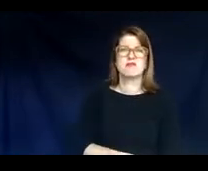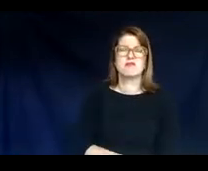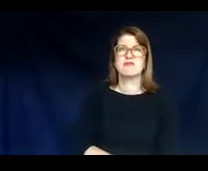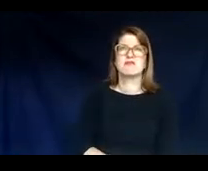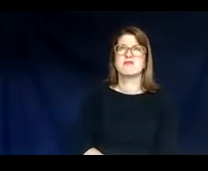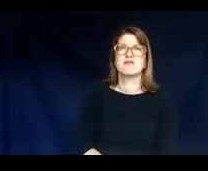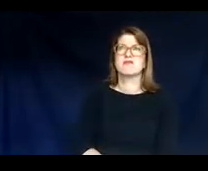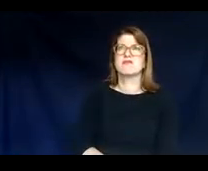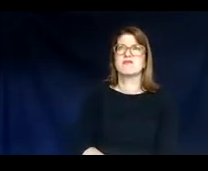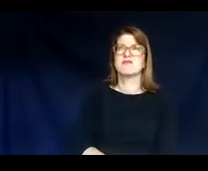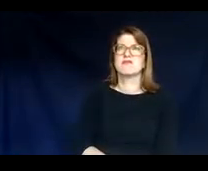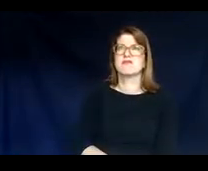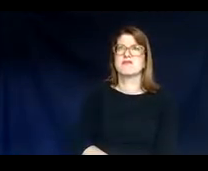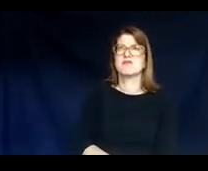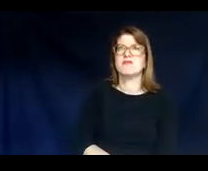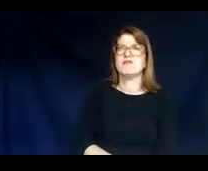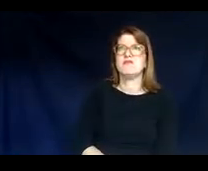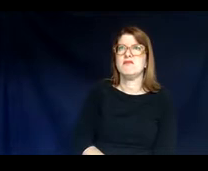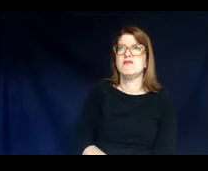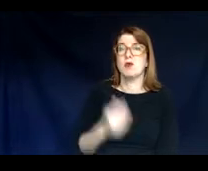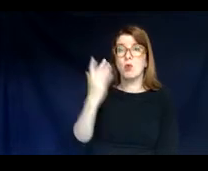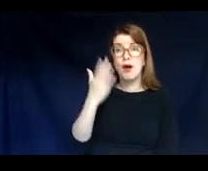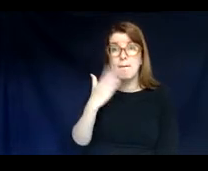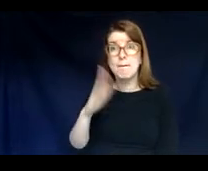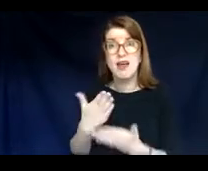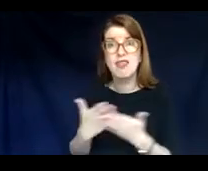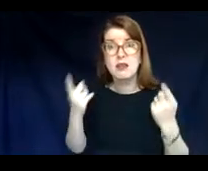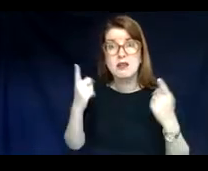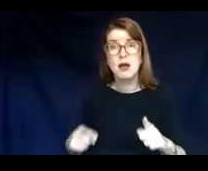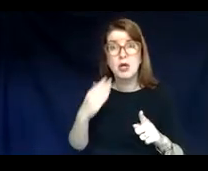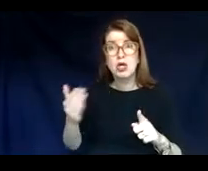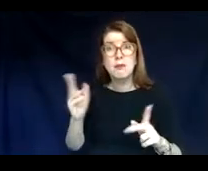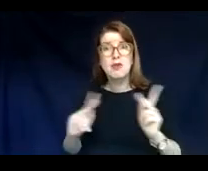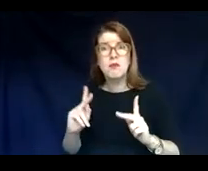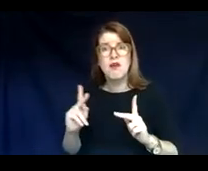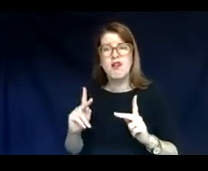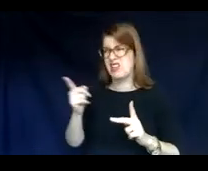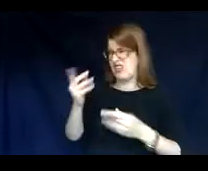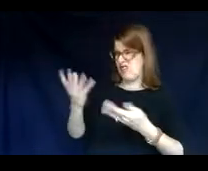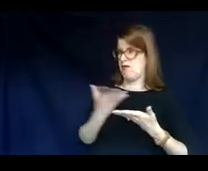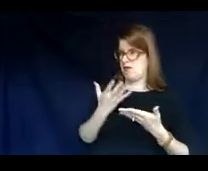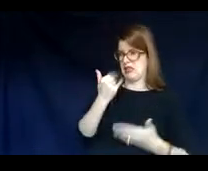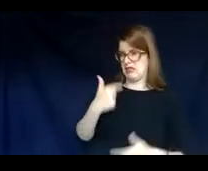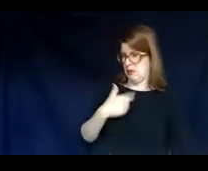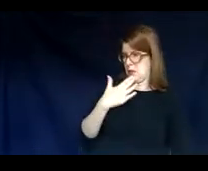See, why do bad things happen to good people? Well, they happen because I wasn't a good person. That's what I heard.